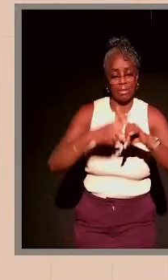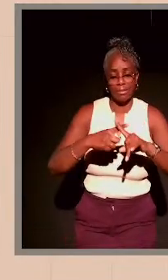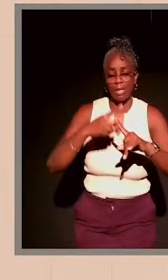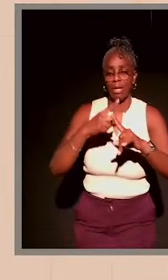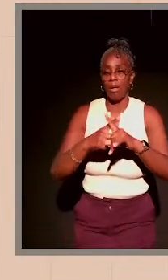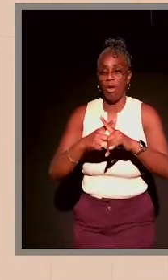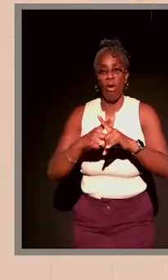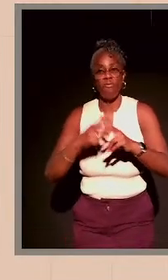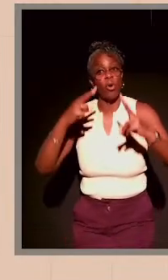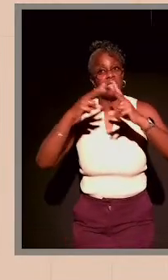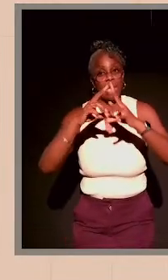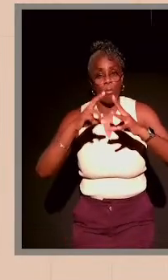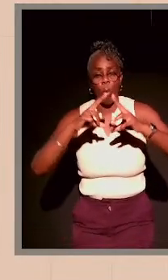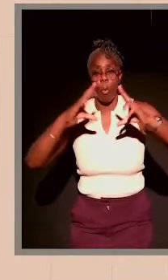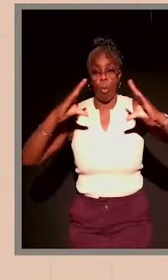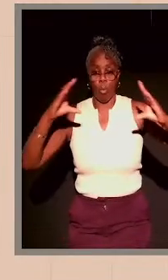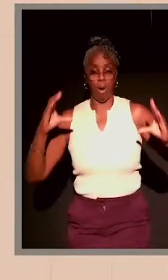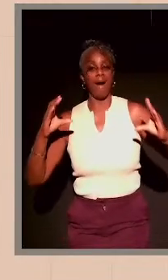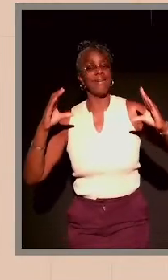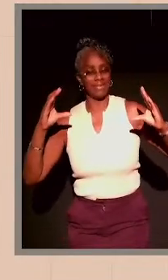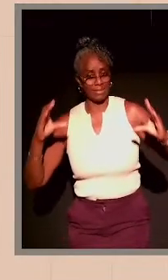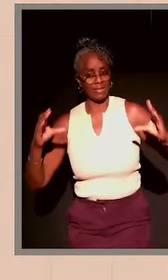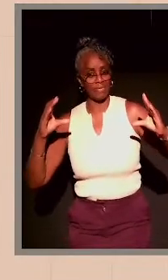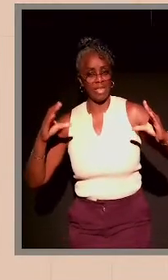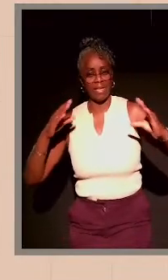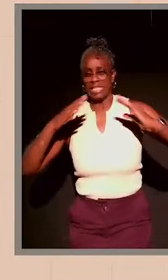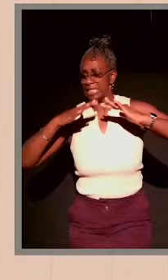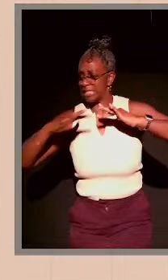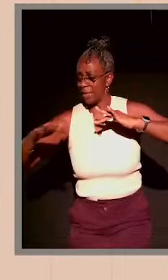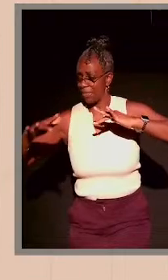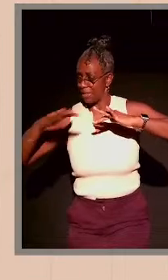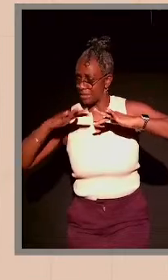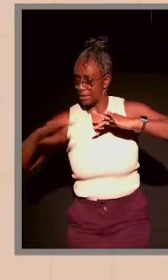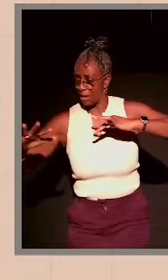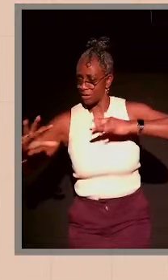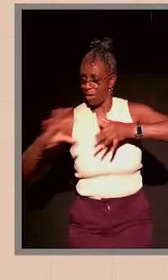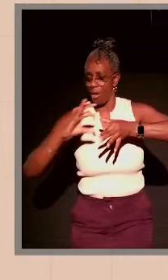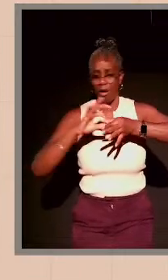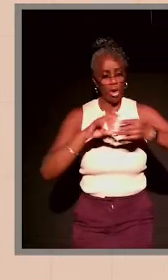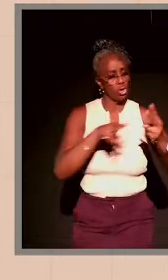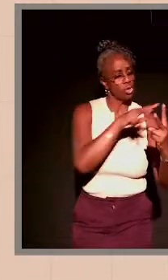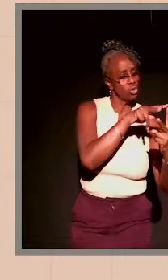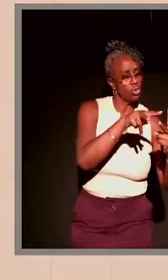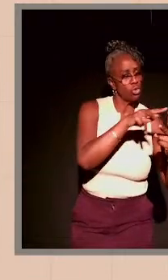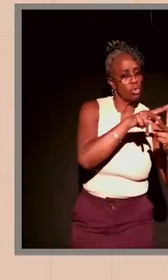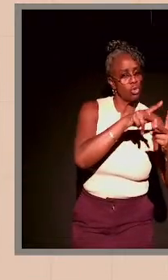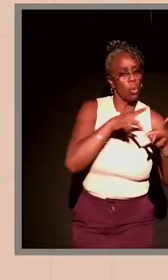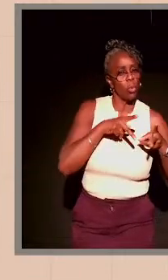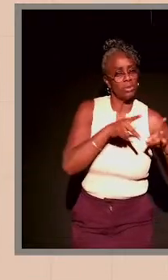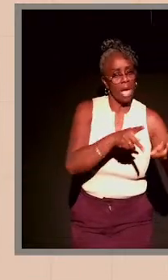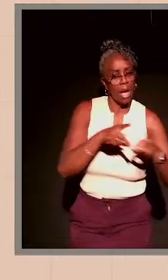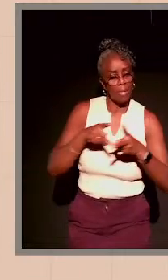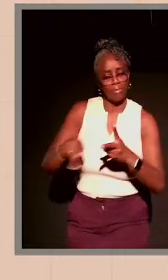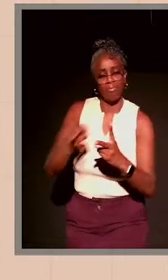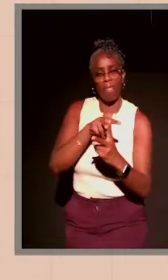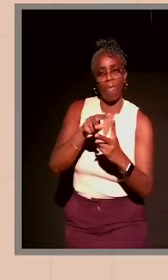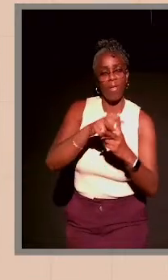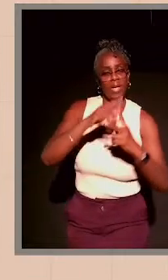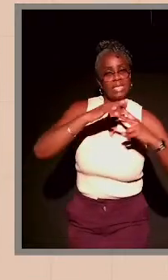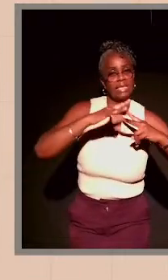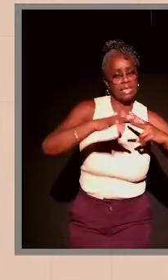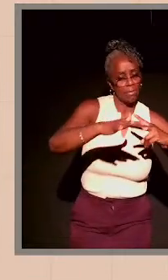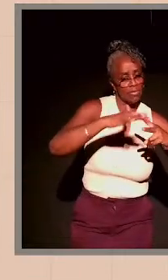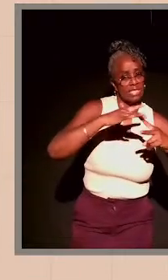double wide, I should say. Double wide is a synthesizer that uses 2 different types of synthesis